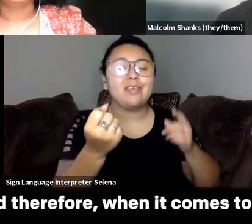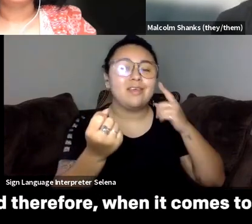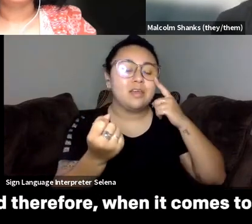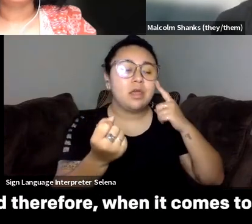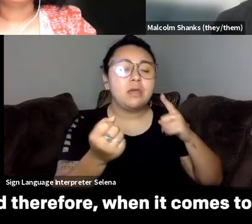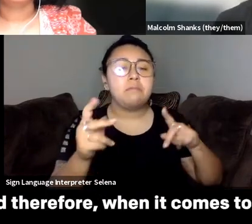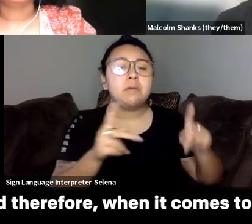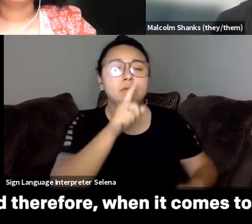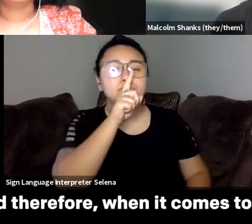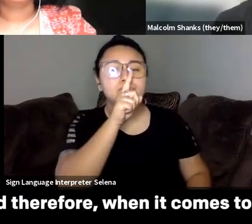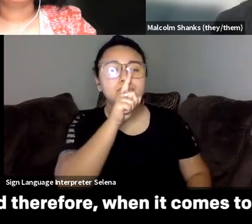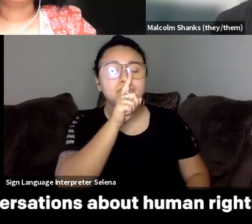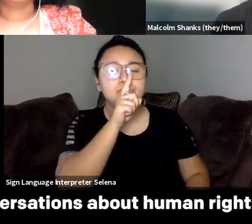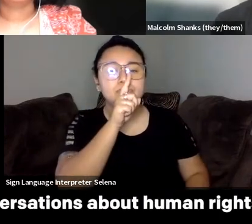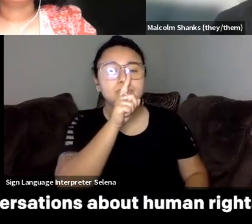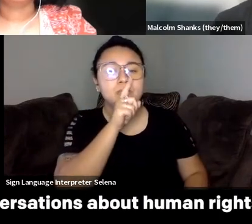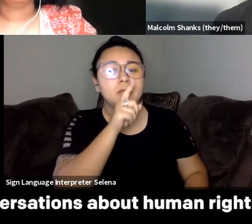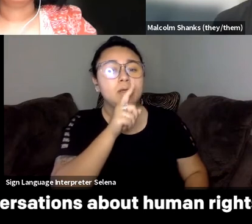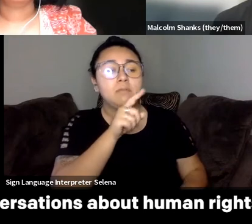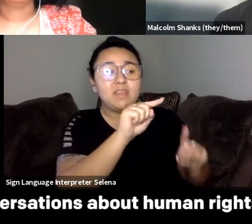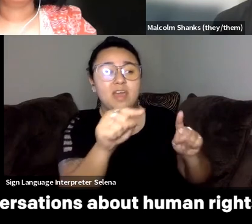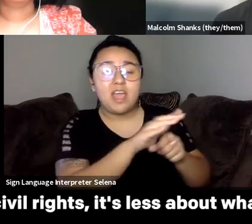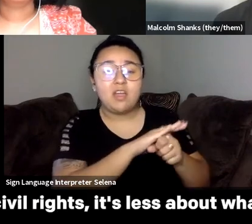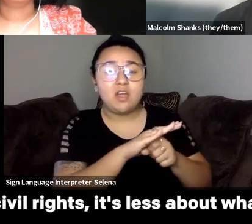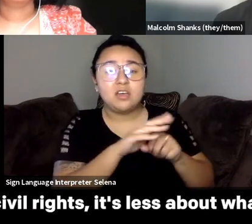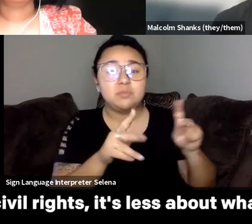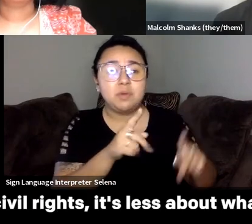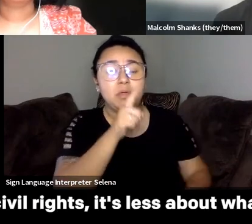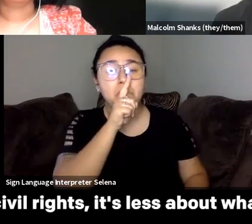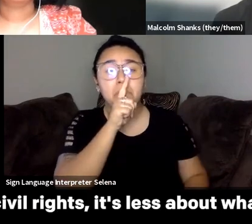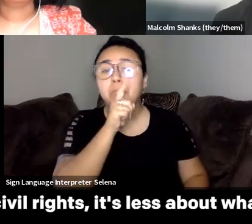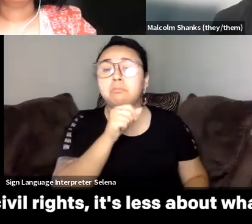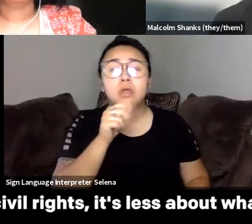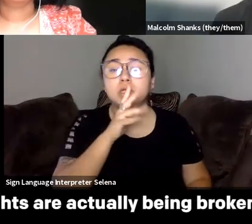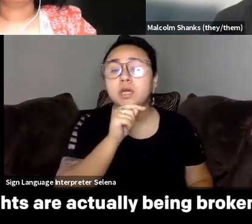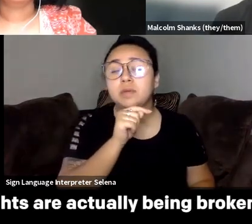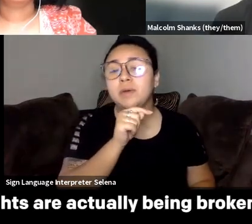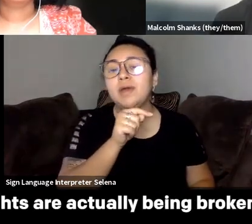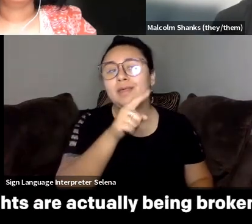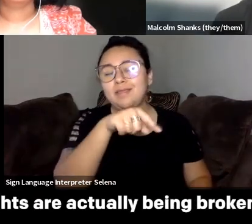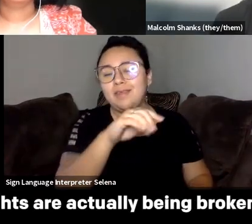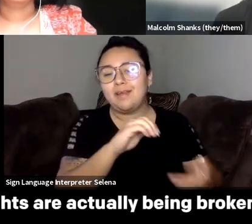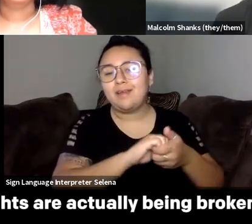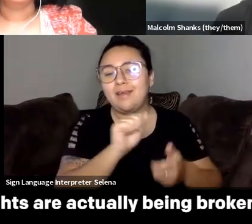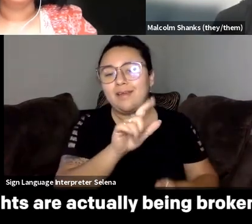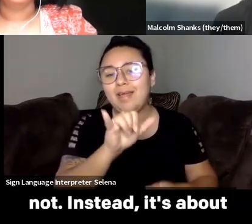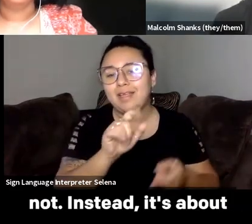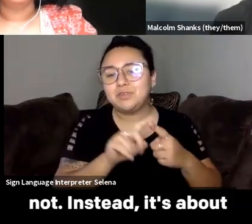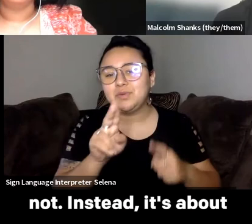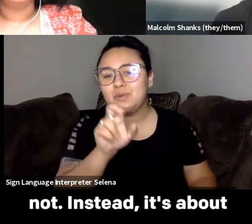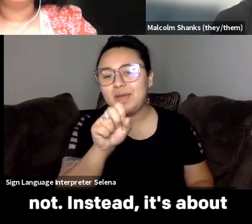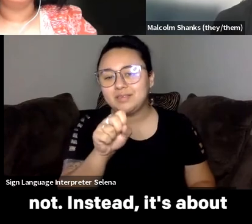And therefore, when it comes to our conversations about human rights and civil rights, it's less about what rights are actually being broken or